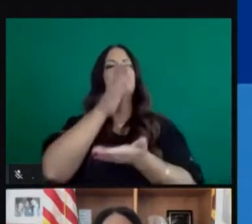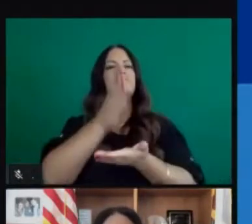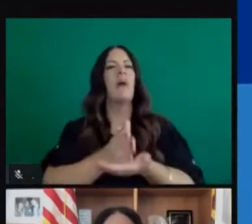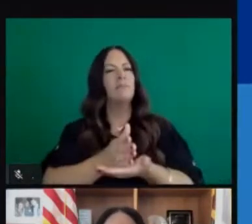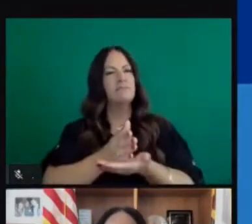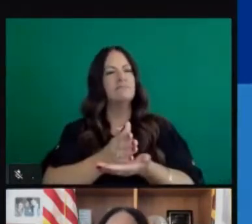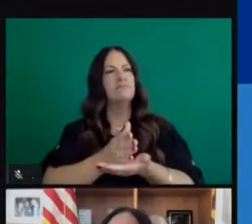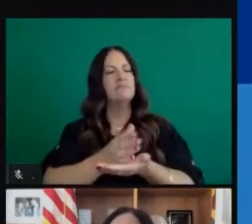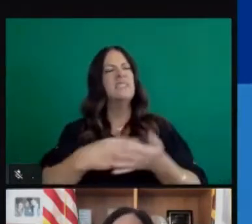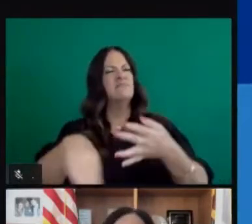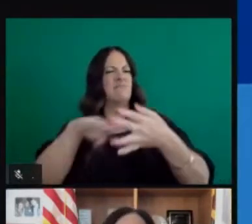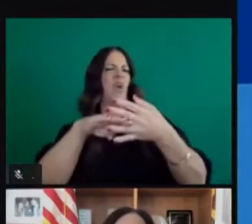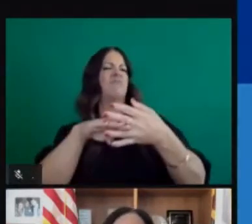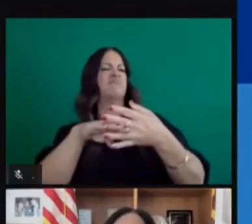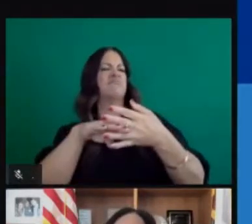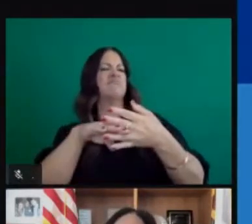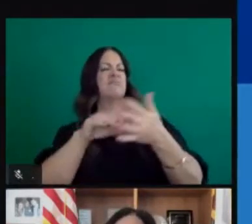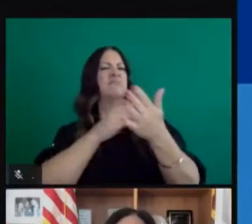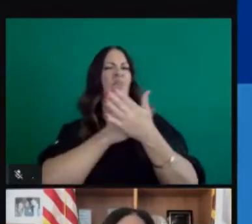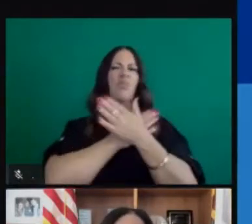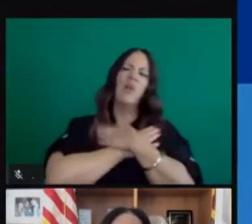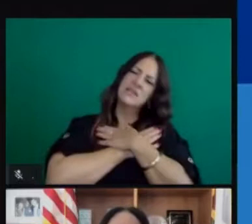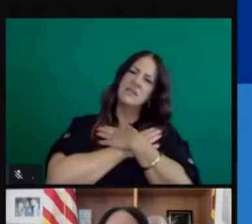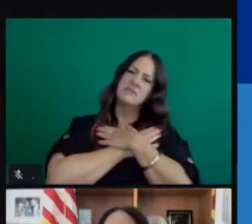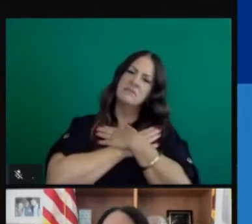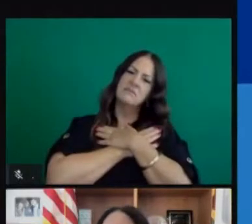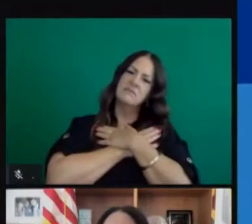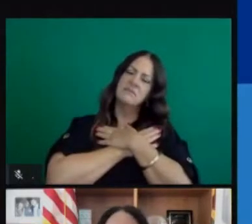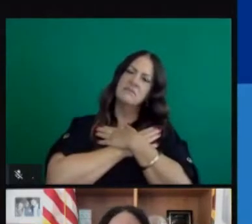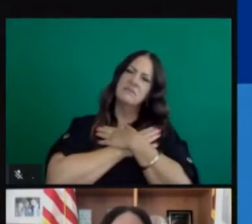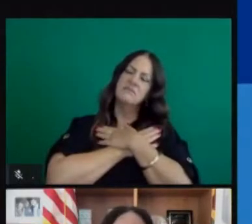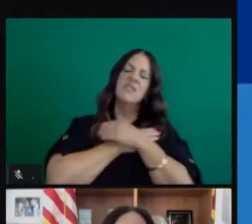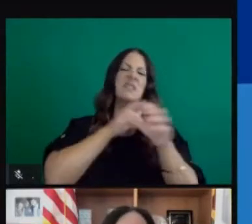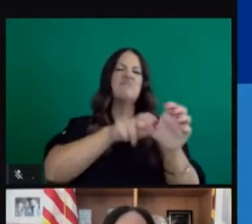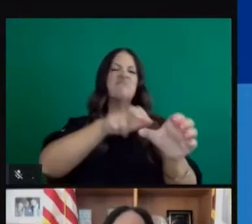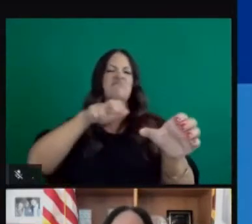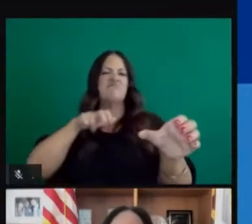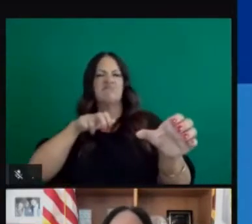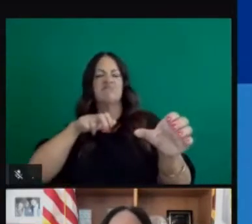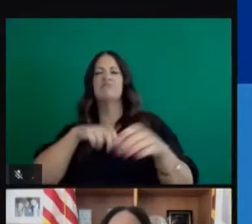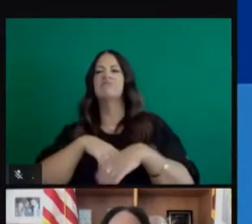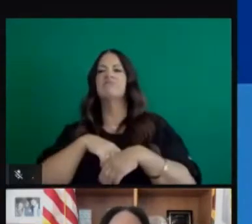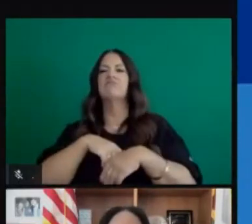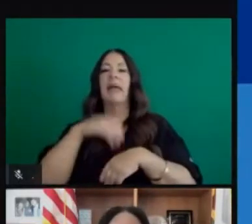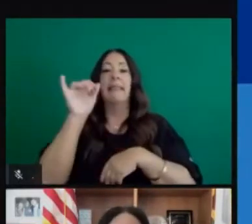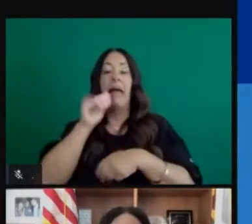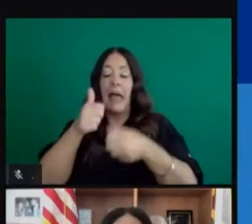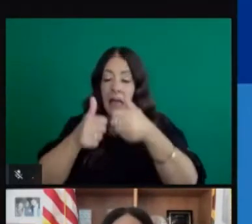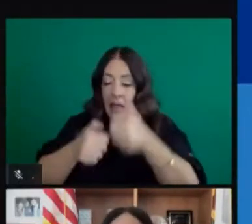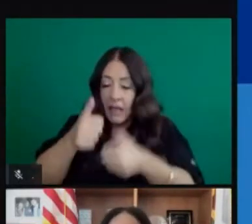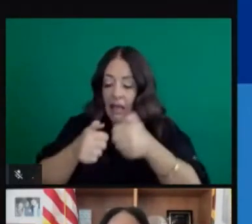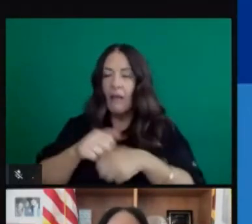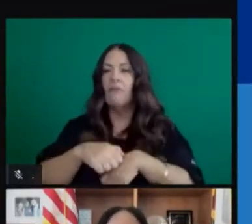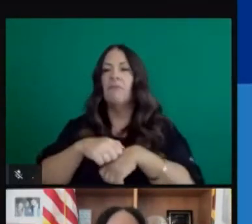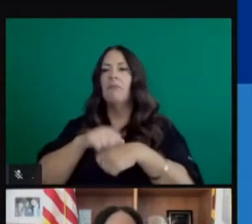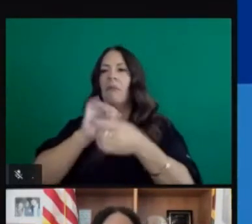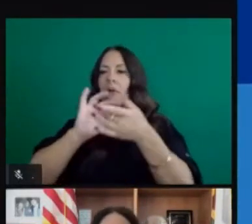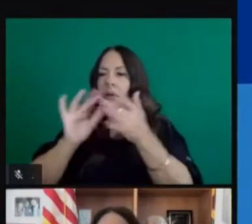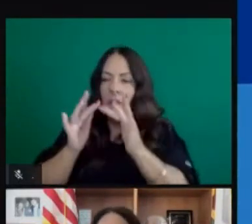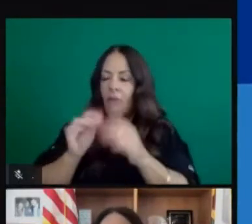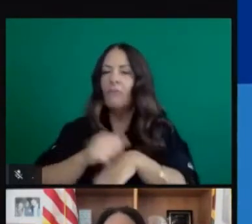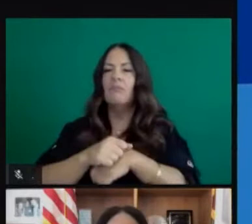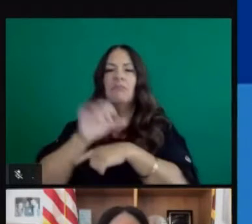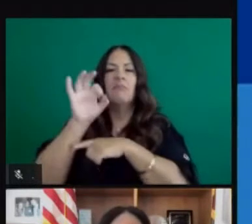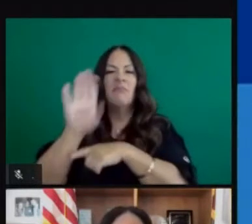to take a break, it's a good idea to take a break from social media, from the media coverage, put down